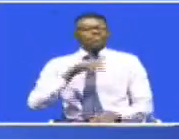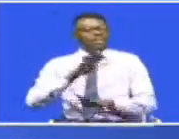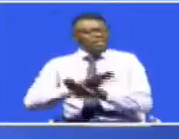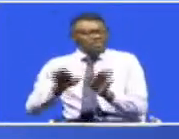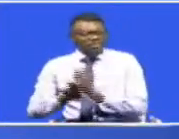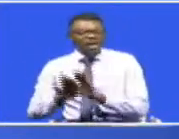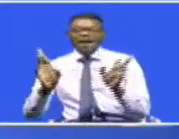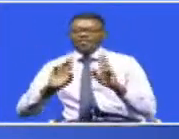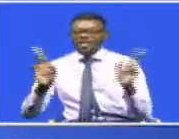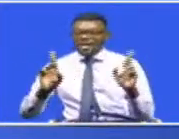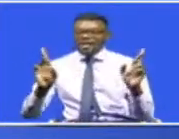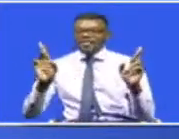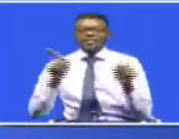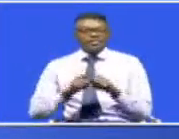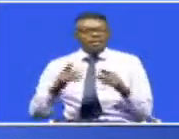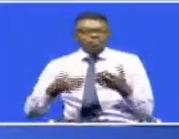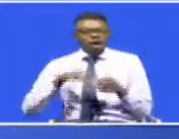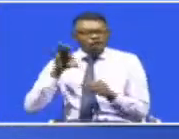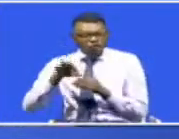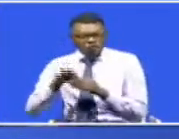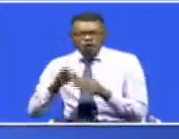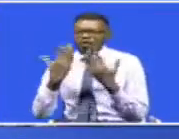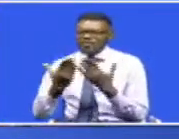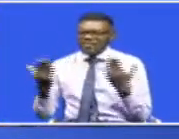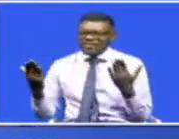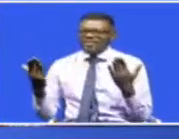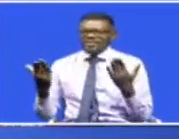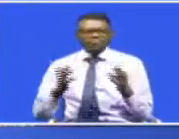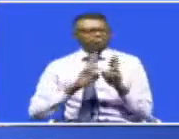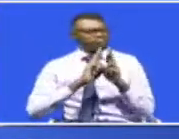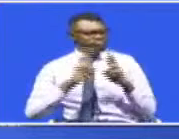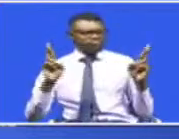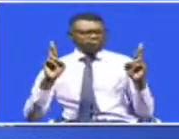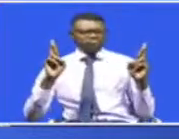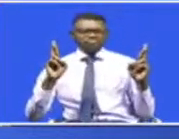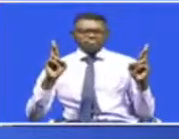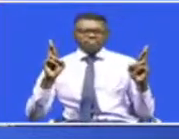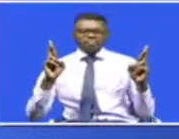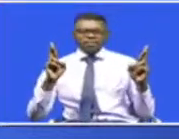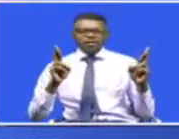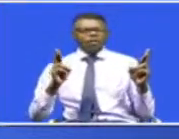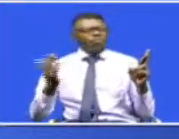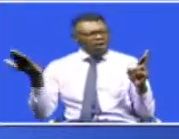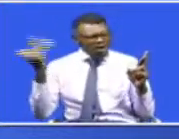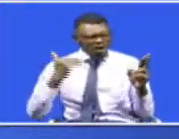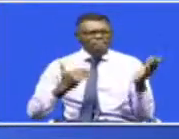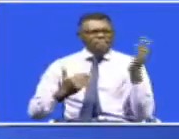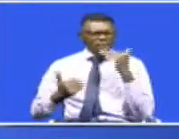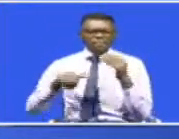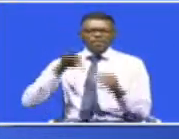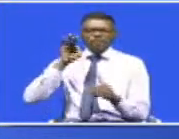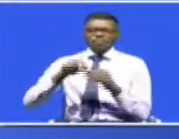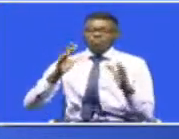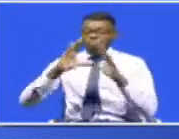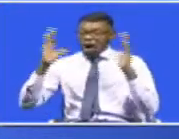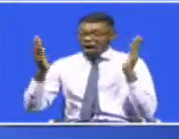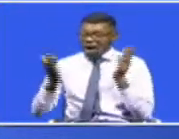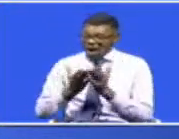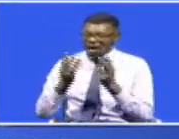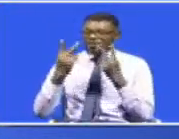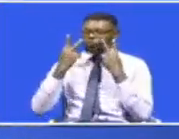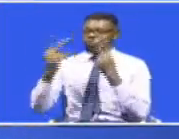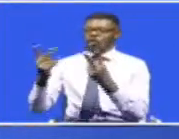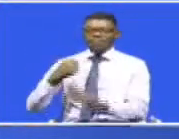Everything is ready and all polling material in place. Let's turn out and vote. The whole world is watching